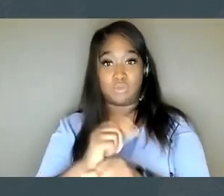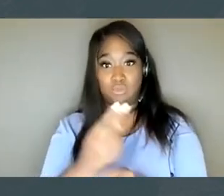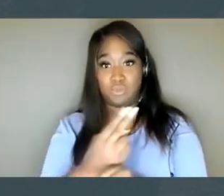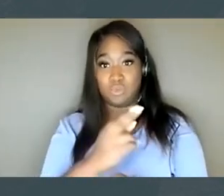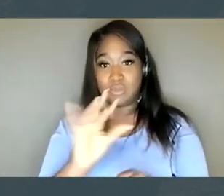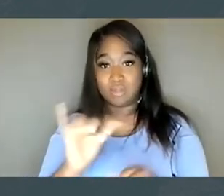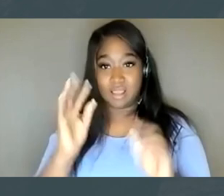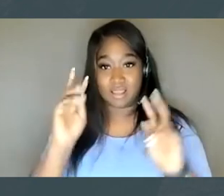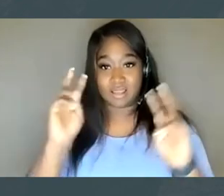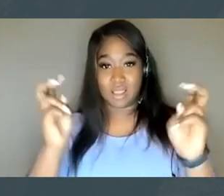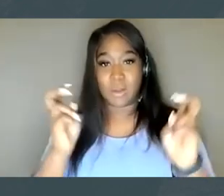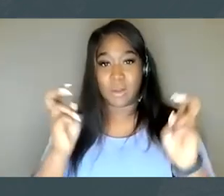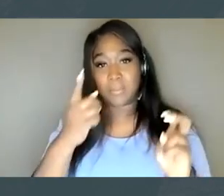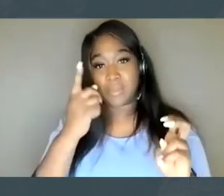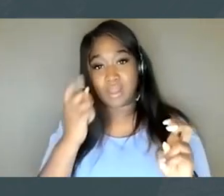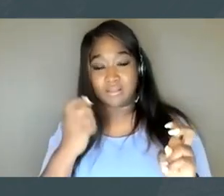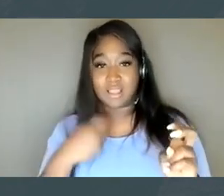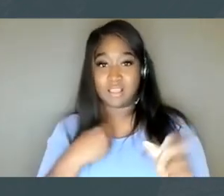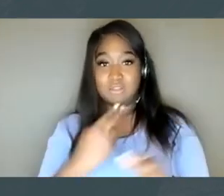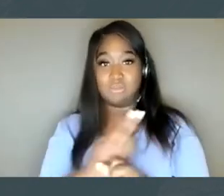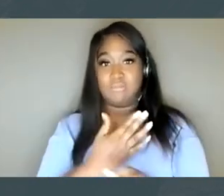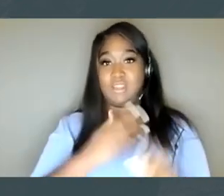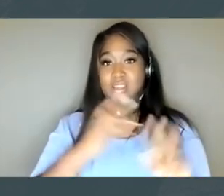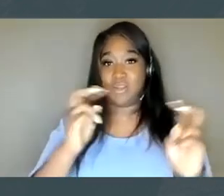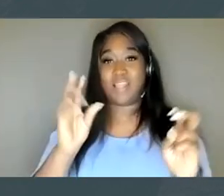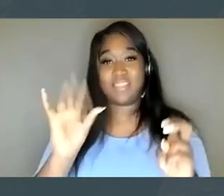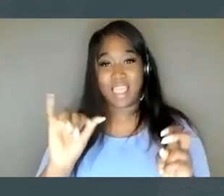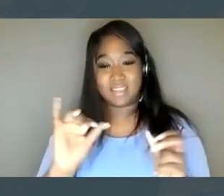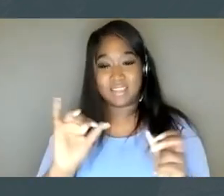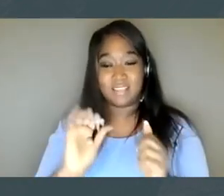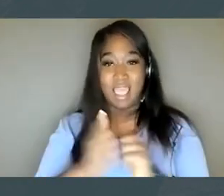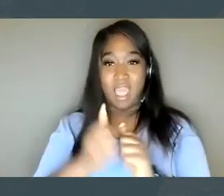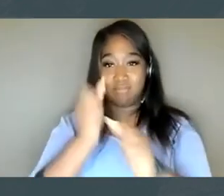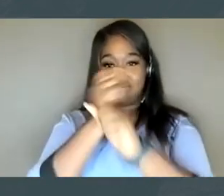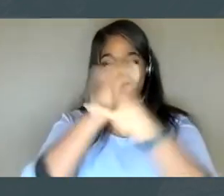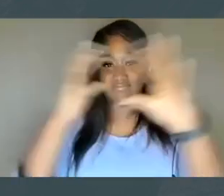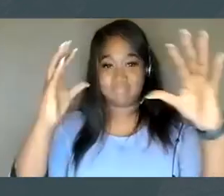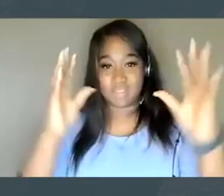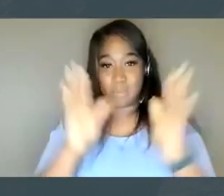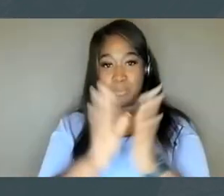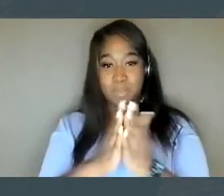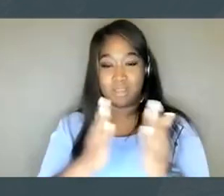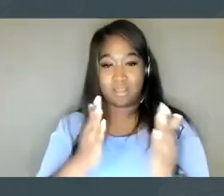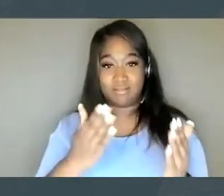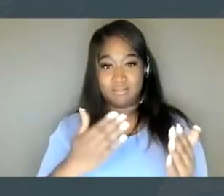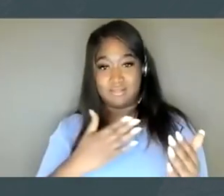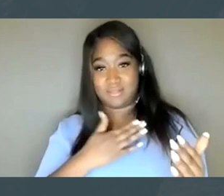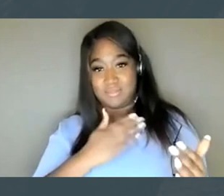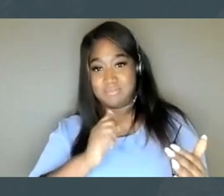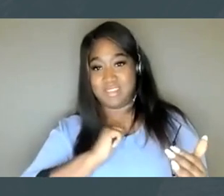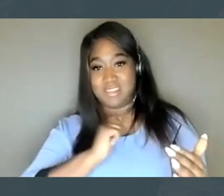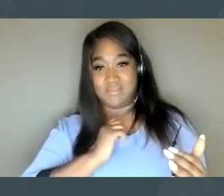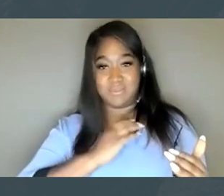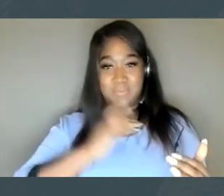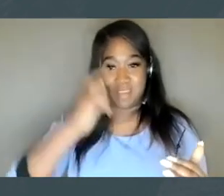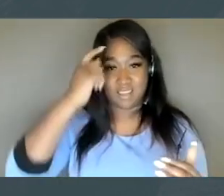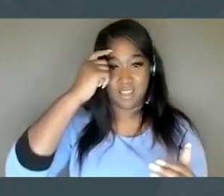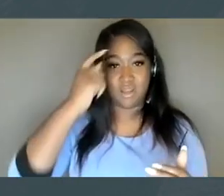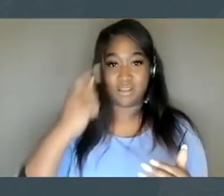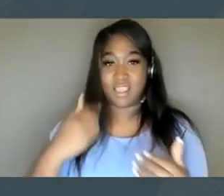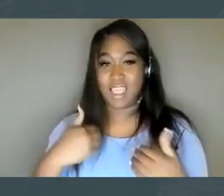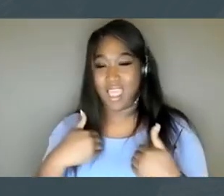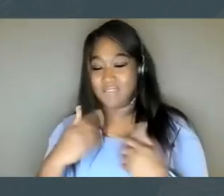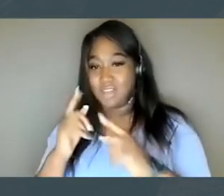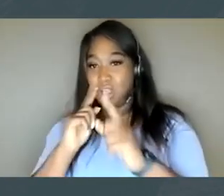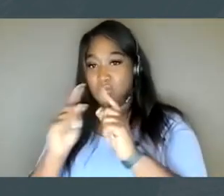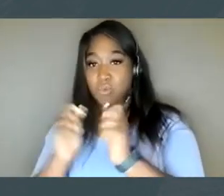to me in my mind. And I think this is a conversation that I had with some of the graduate students earlier today. I